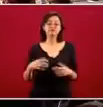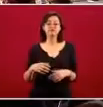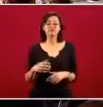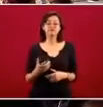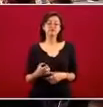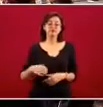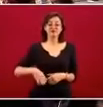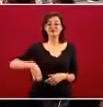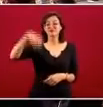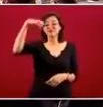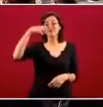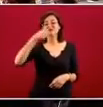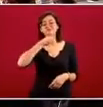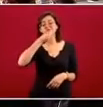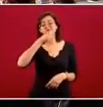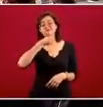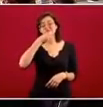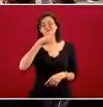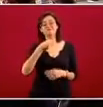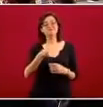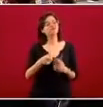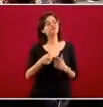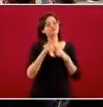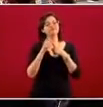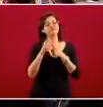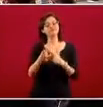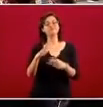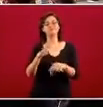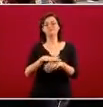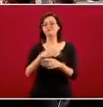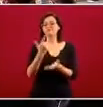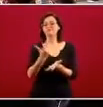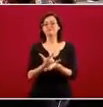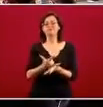So once again, we see how being